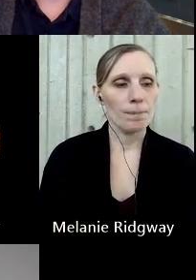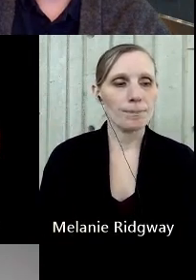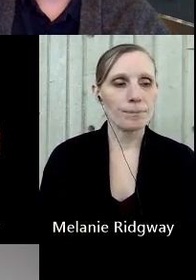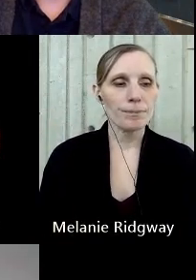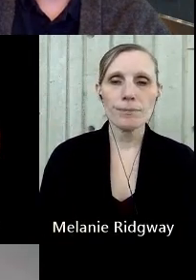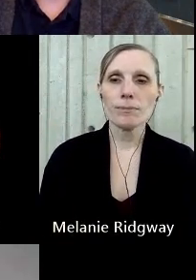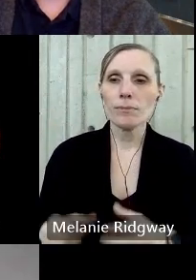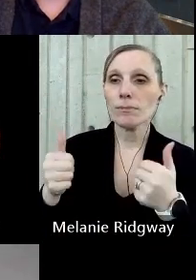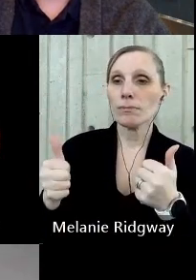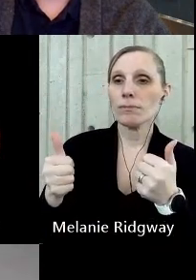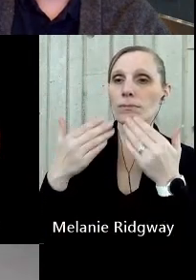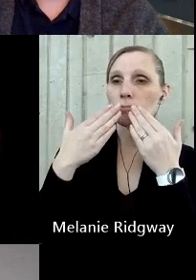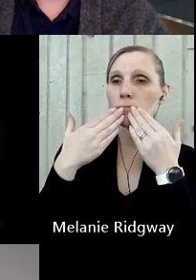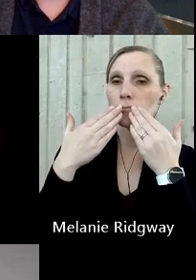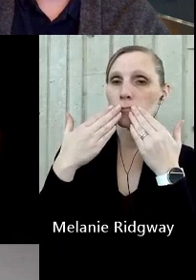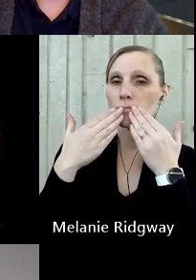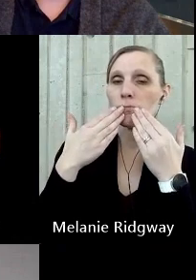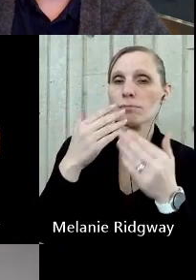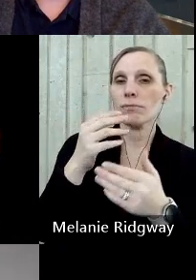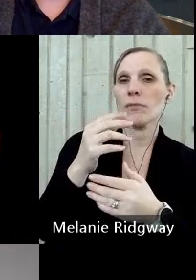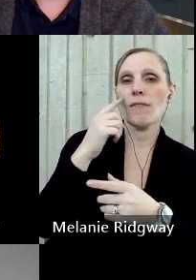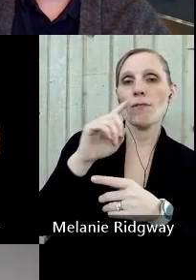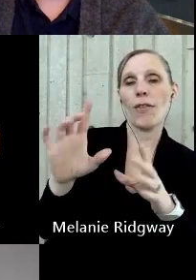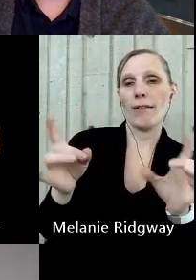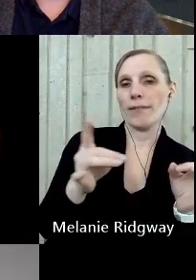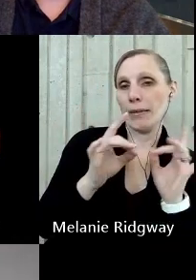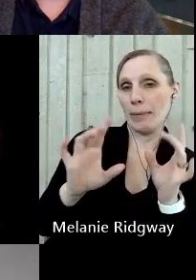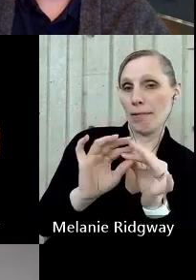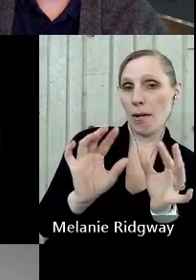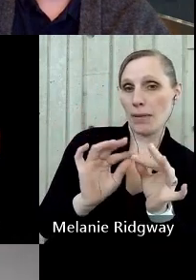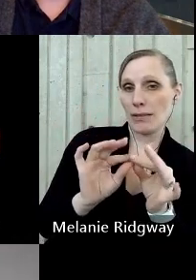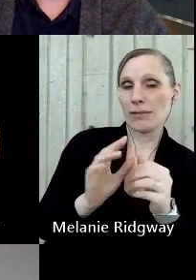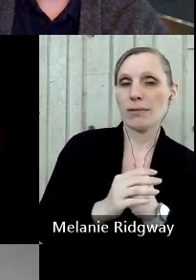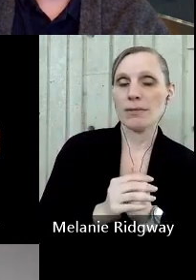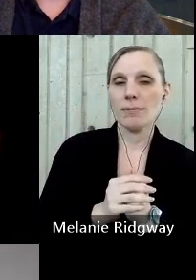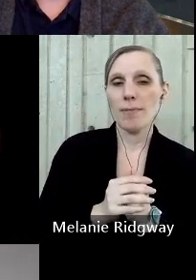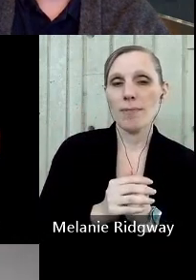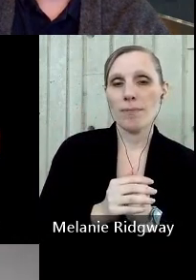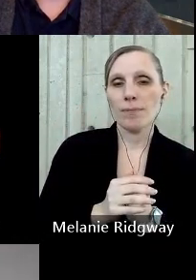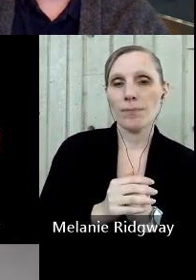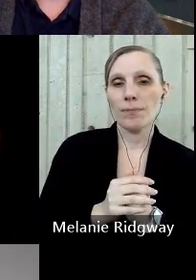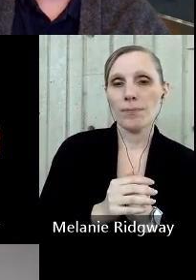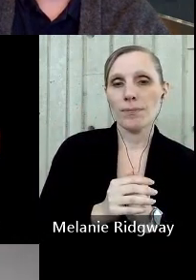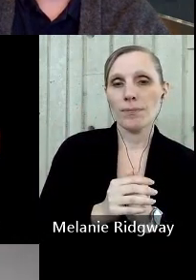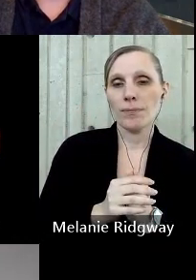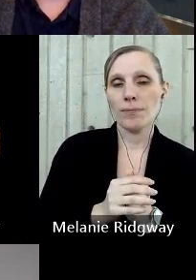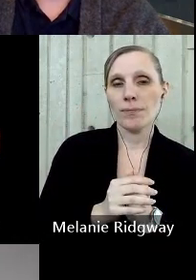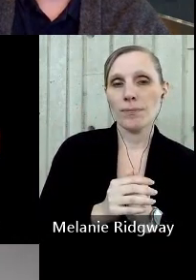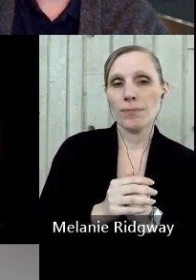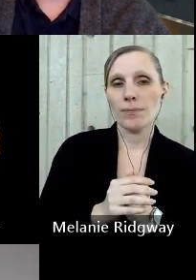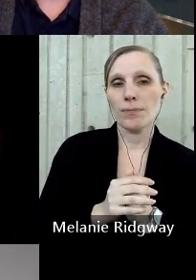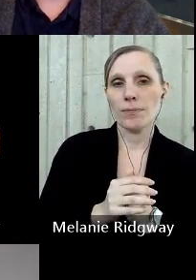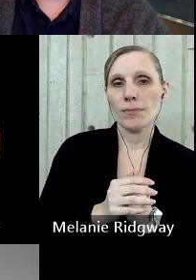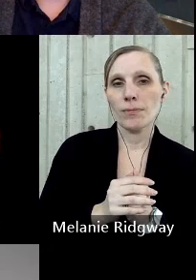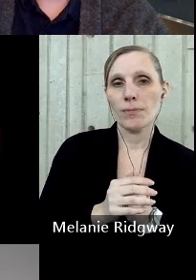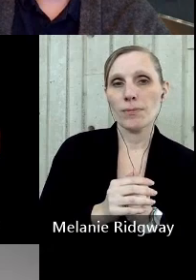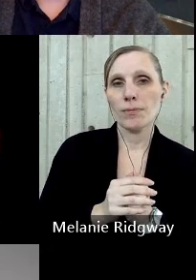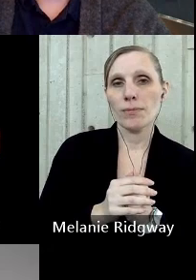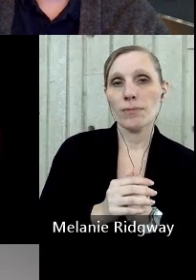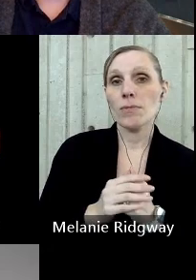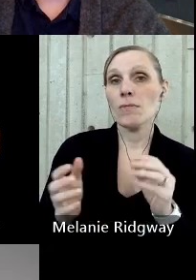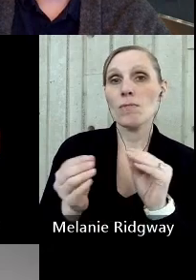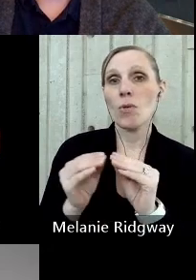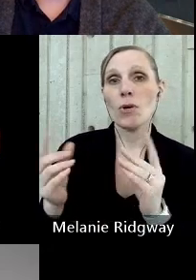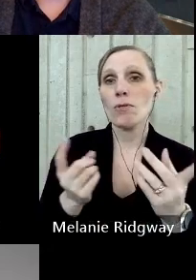Awesome. Thank you for that feedback. Just looking through any other questions